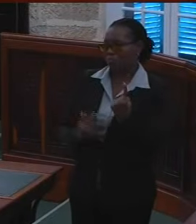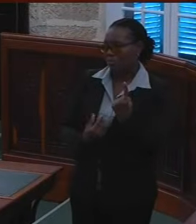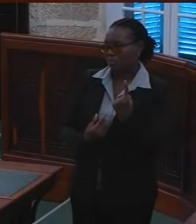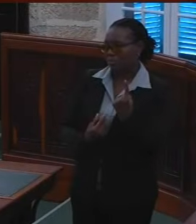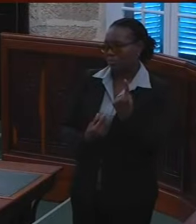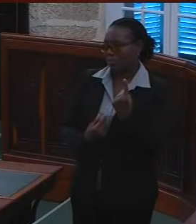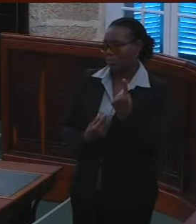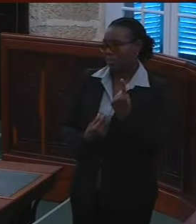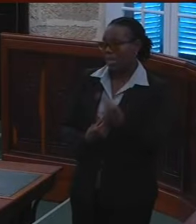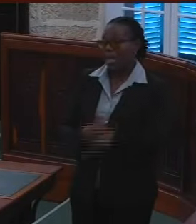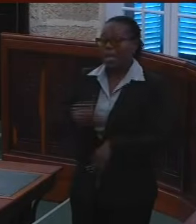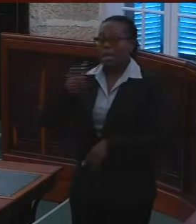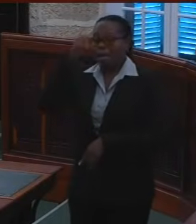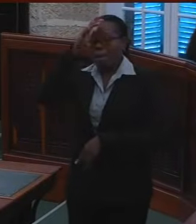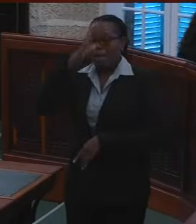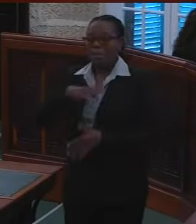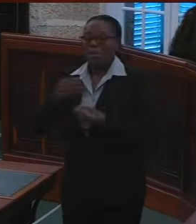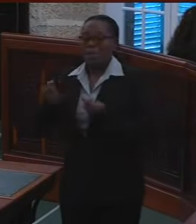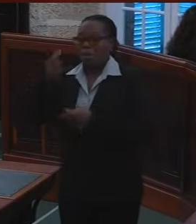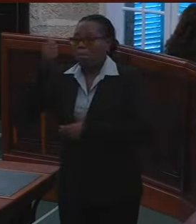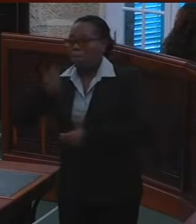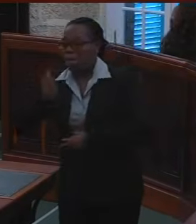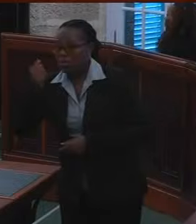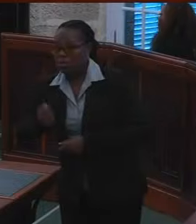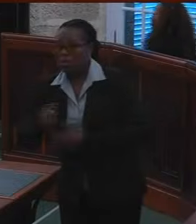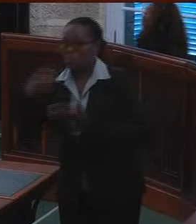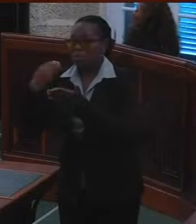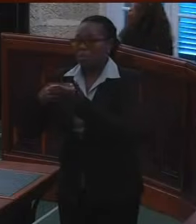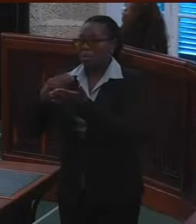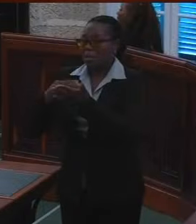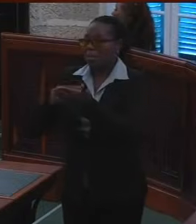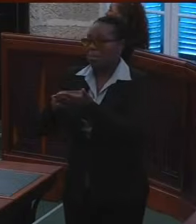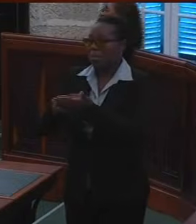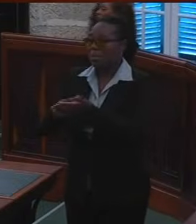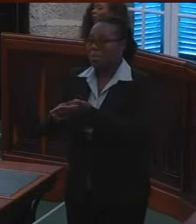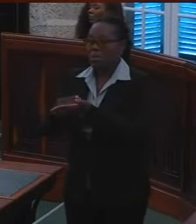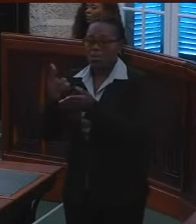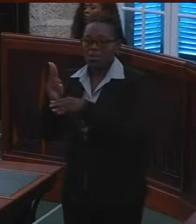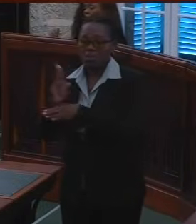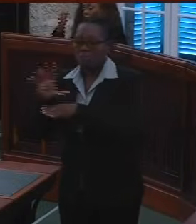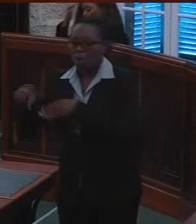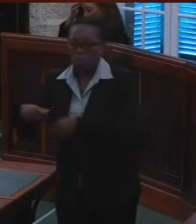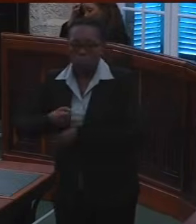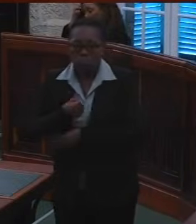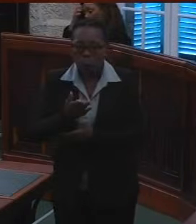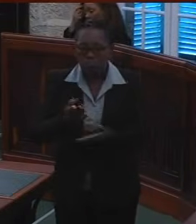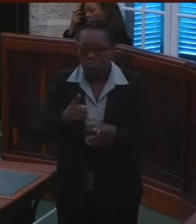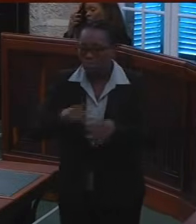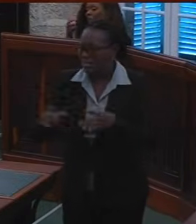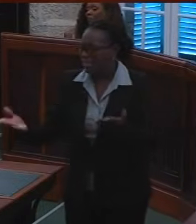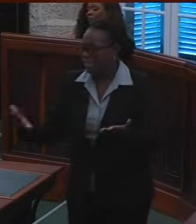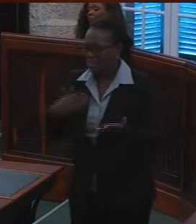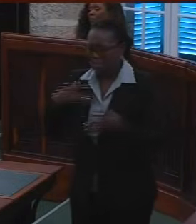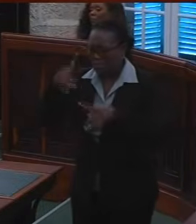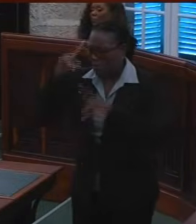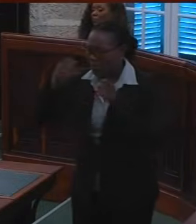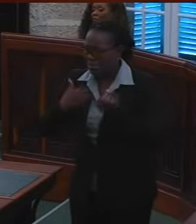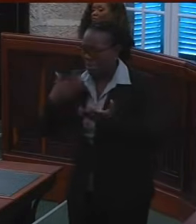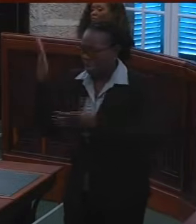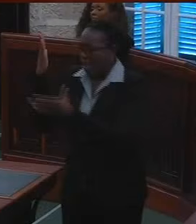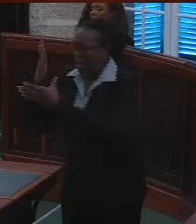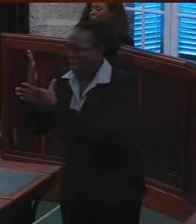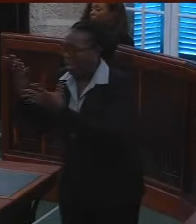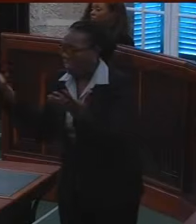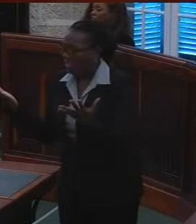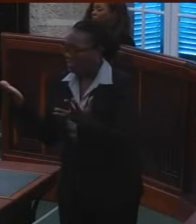off all their pension, all their monies, sir. And we've often had questions, but they could not intervene. And that's a simple question,